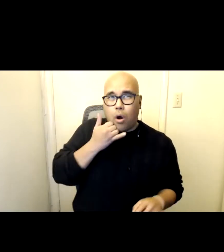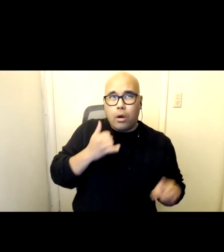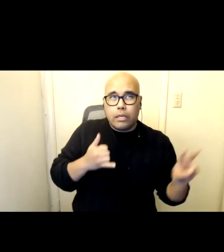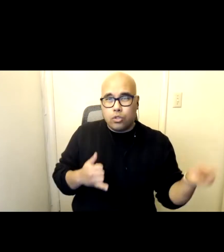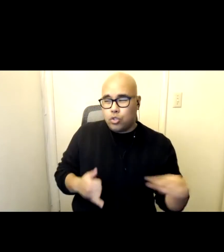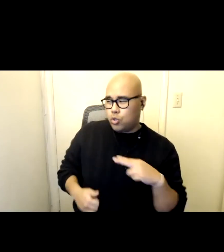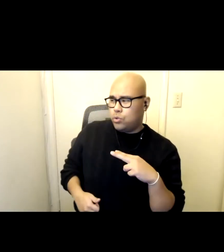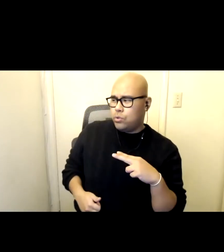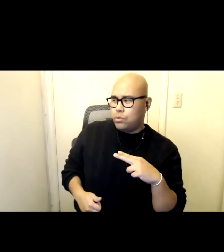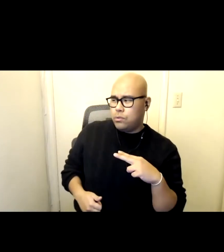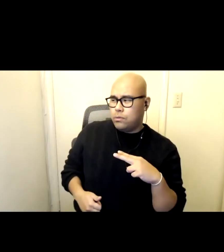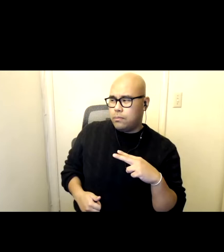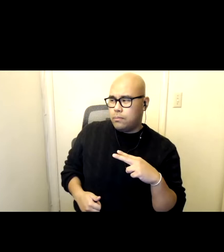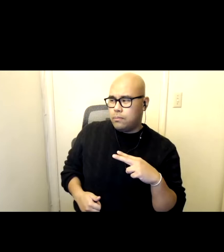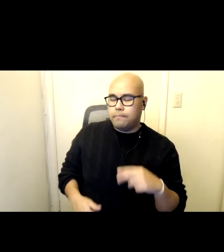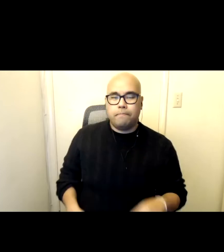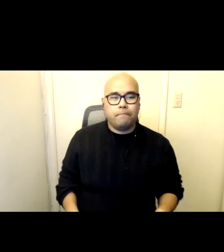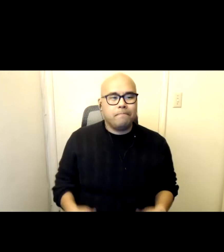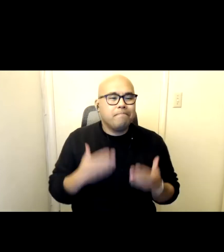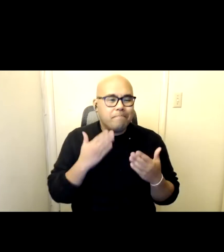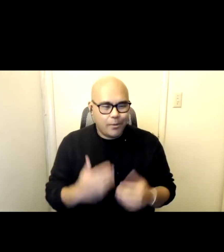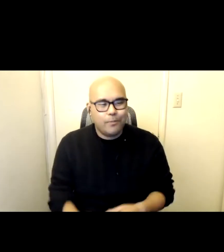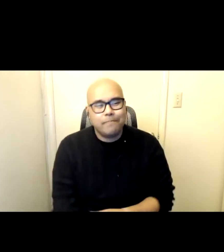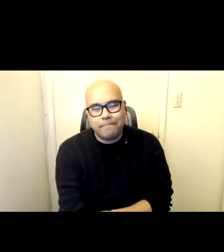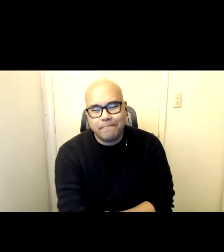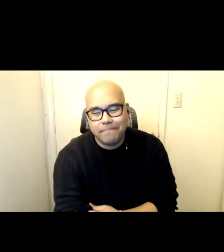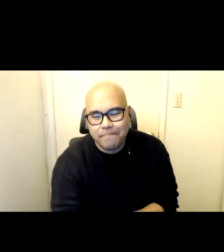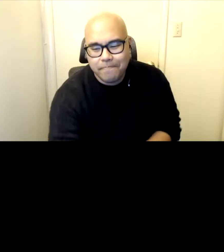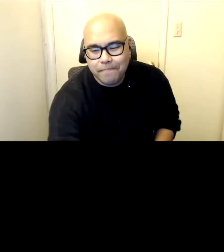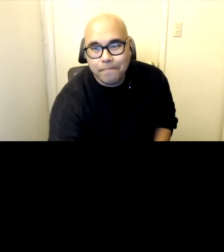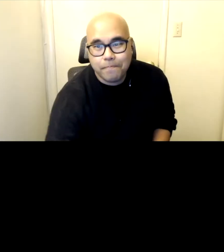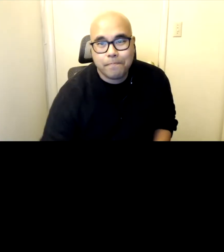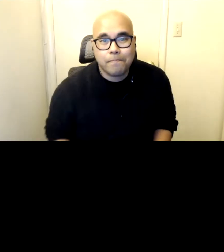turns. Thank you.